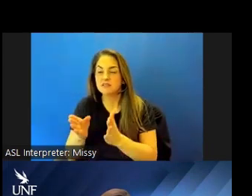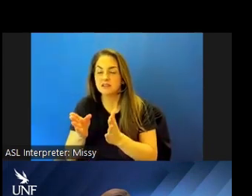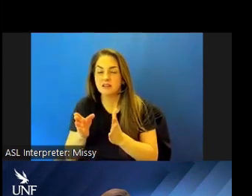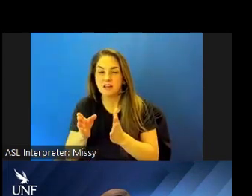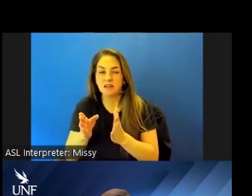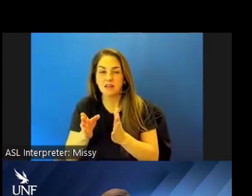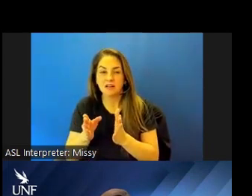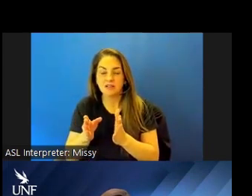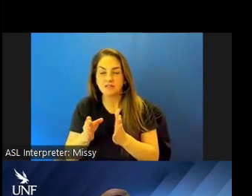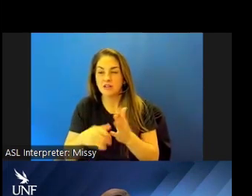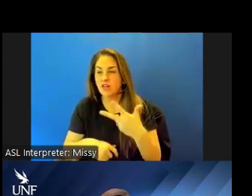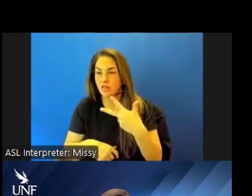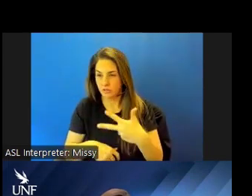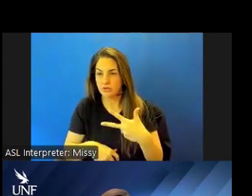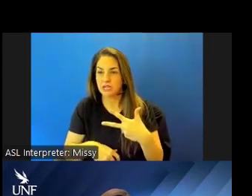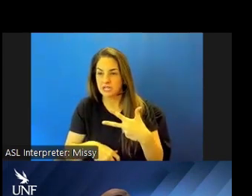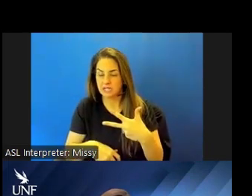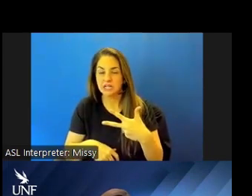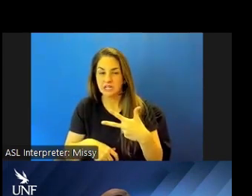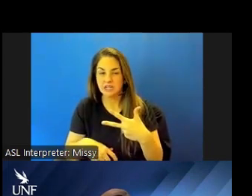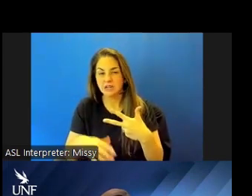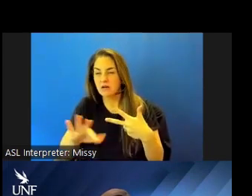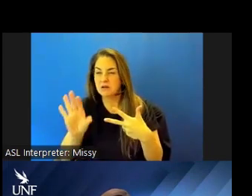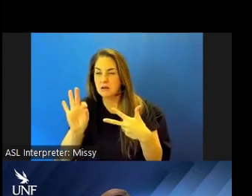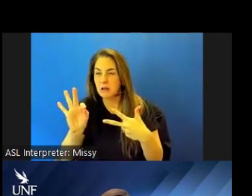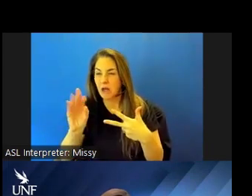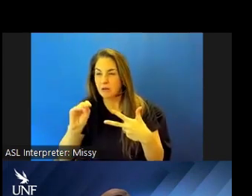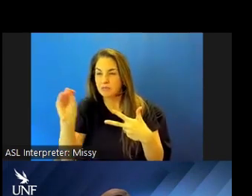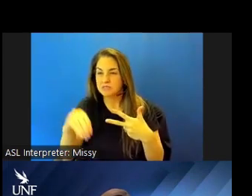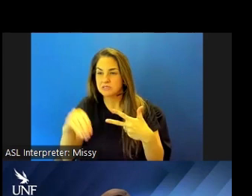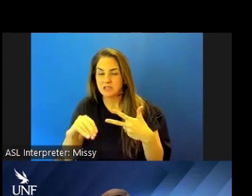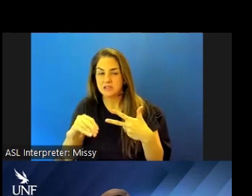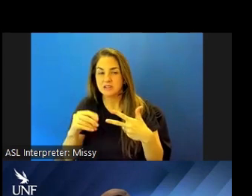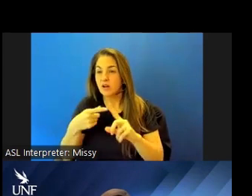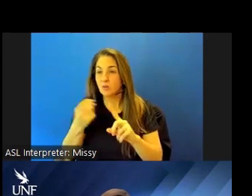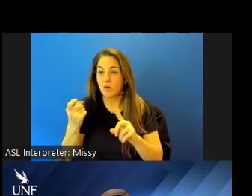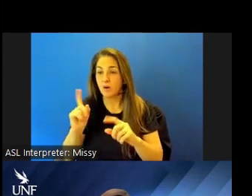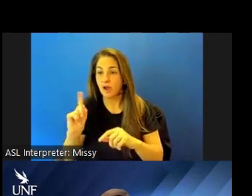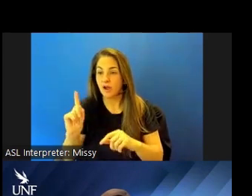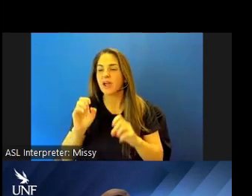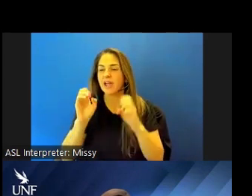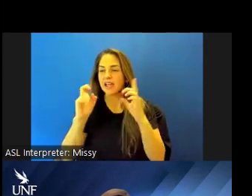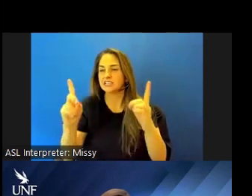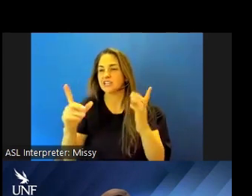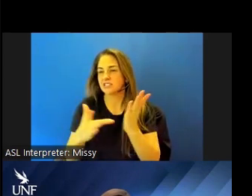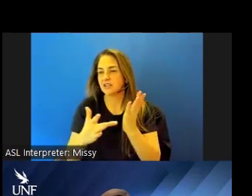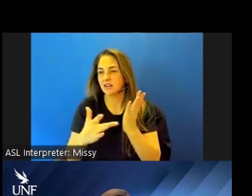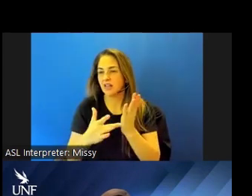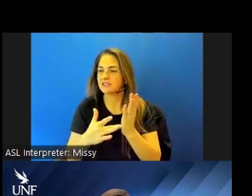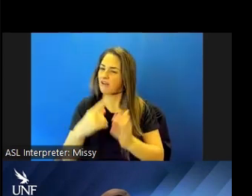then three again, about 9% from education technology.